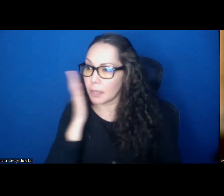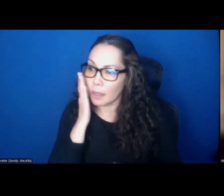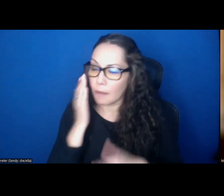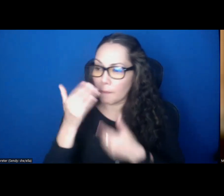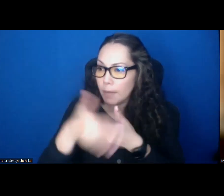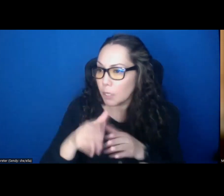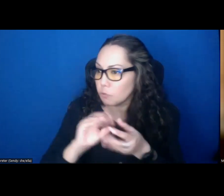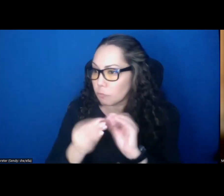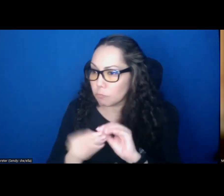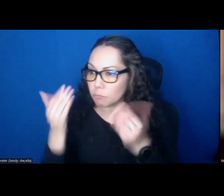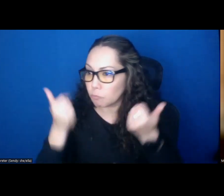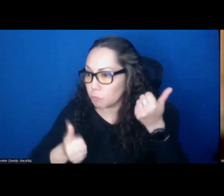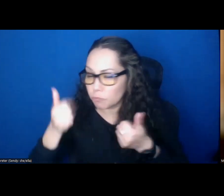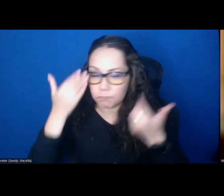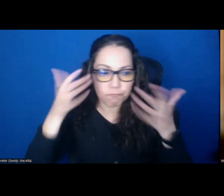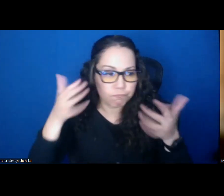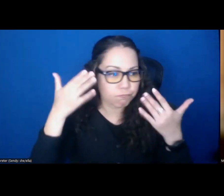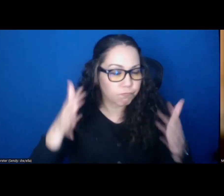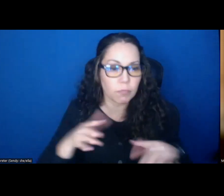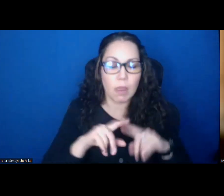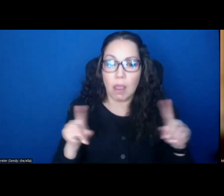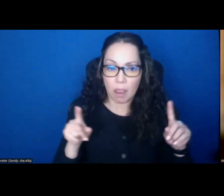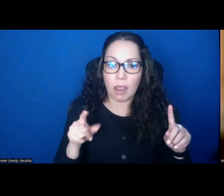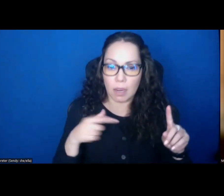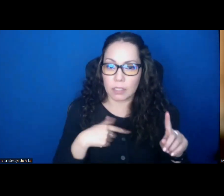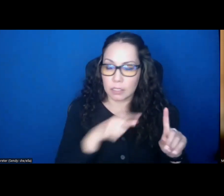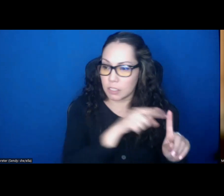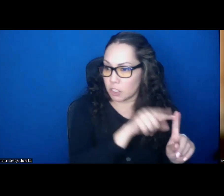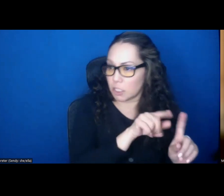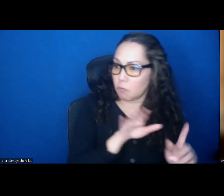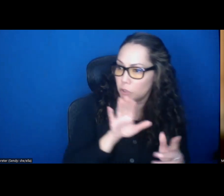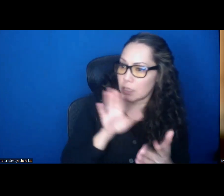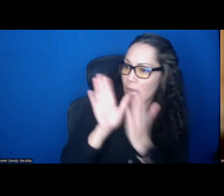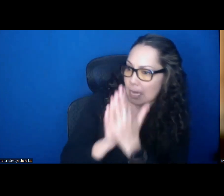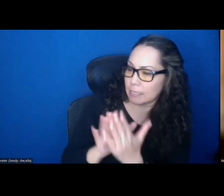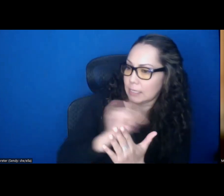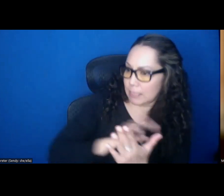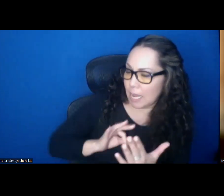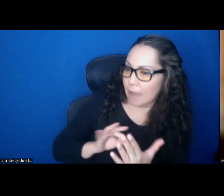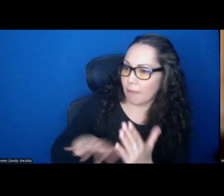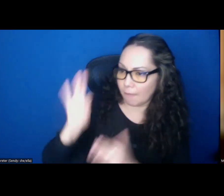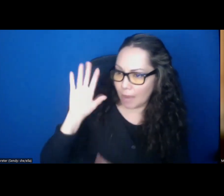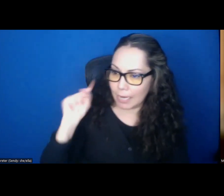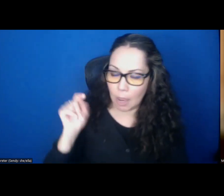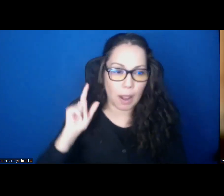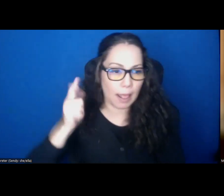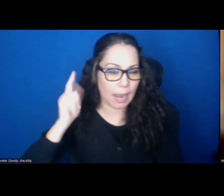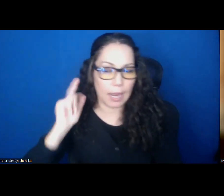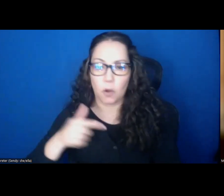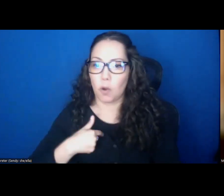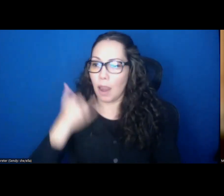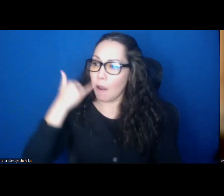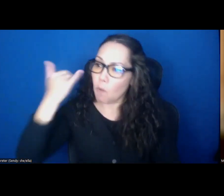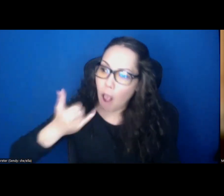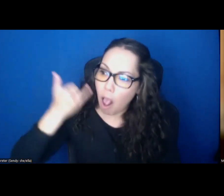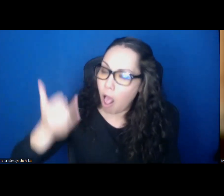somewhere. And she was asking staff for it, which I found out after no one gave it to her. I even called the facility